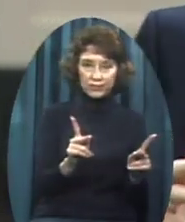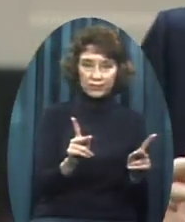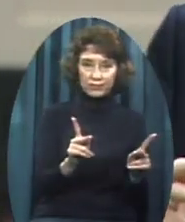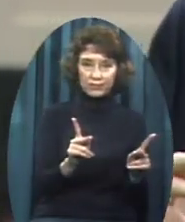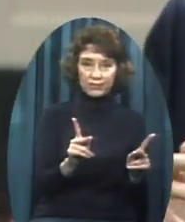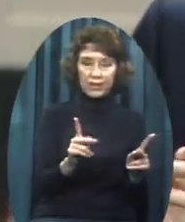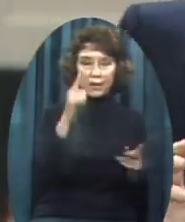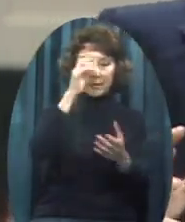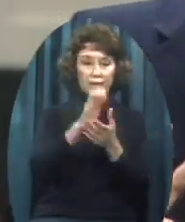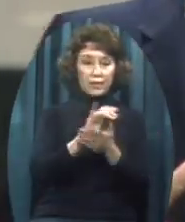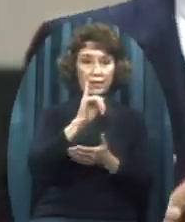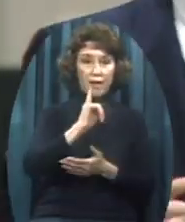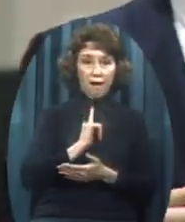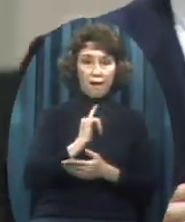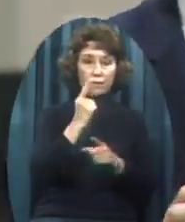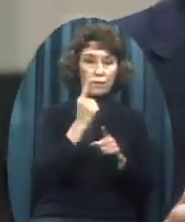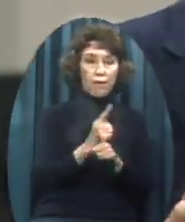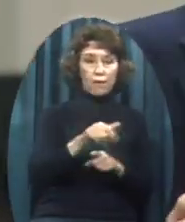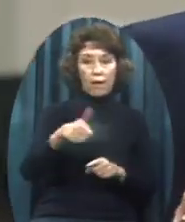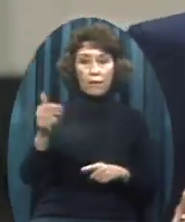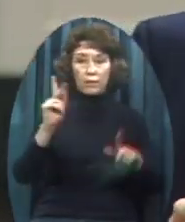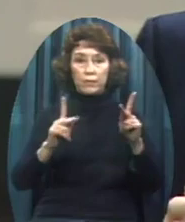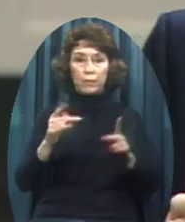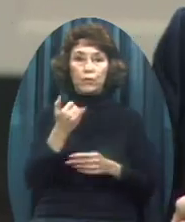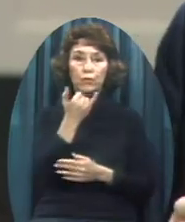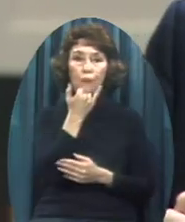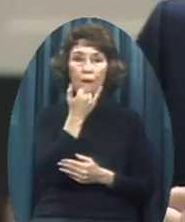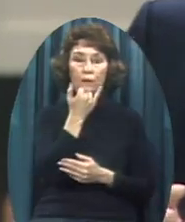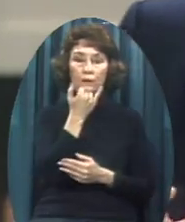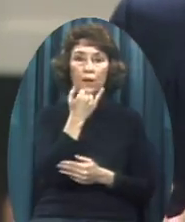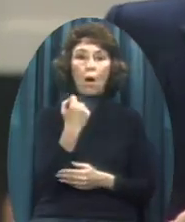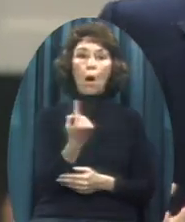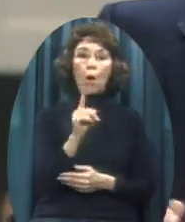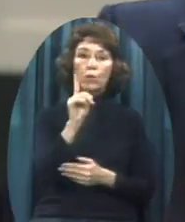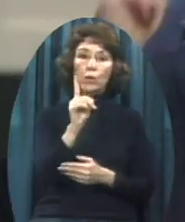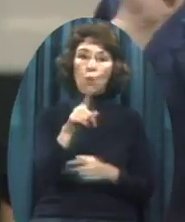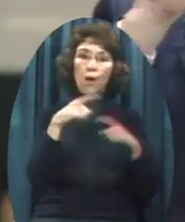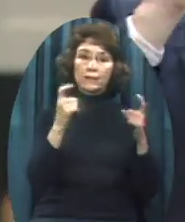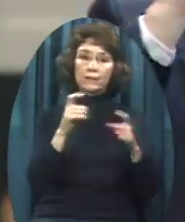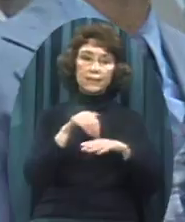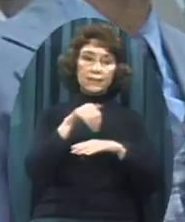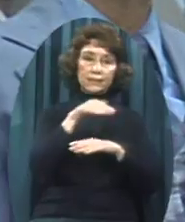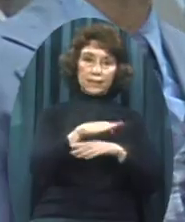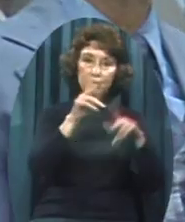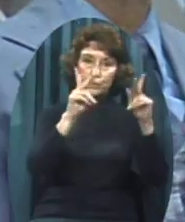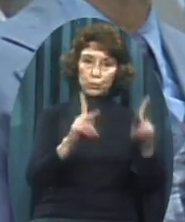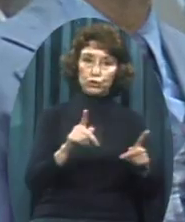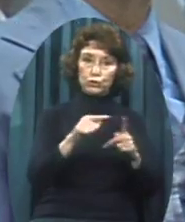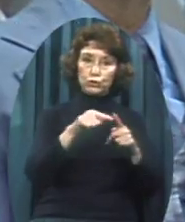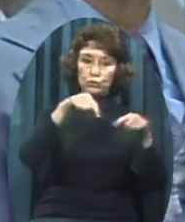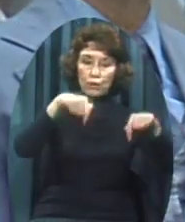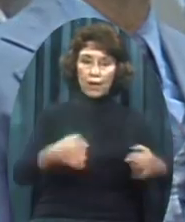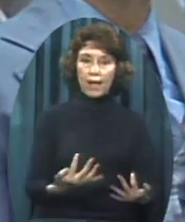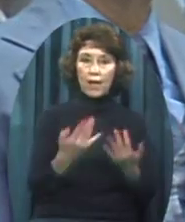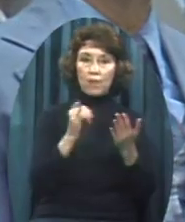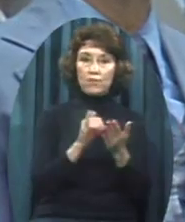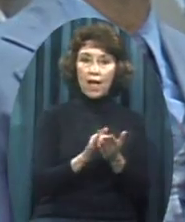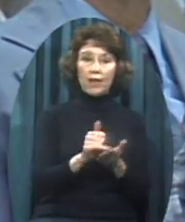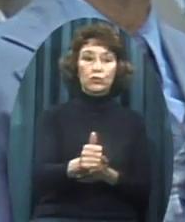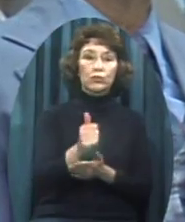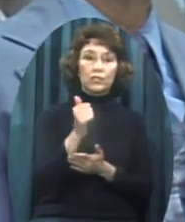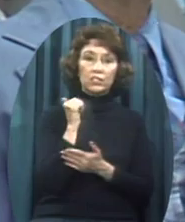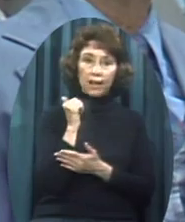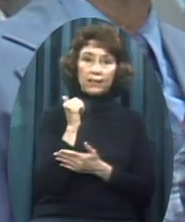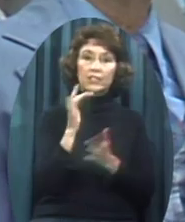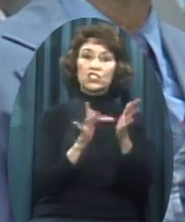sins that send people to hell. There's only one sin that sends anybody to hell, and that's rejecting Jesus Christ as Lord and Savior. That's the